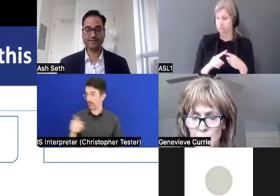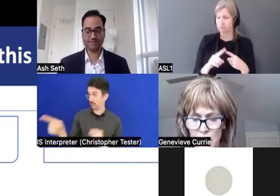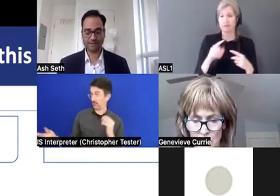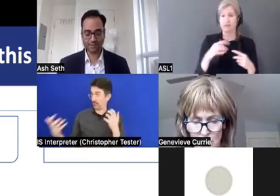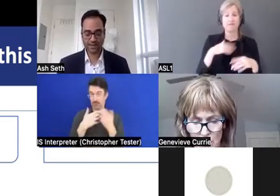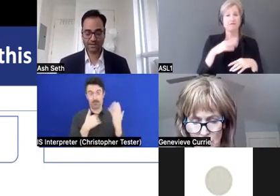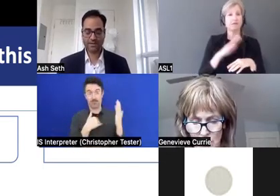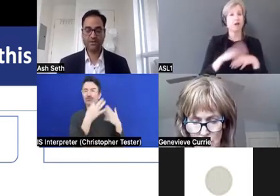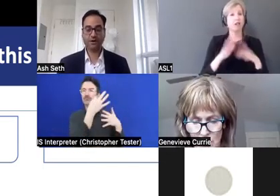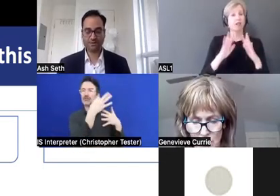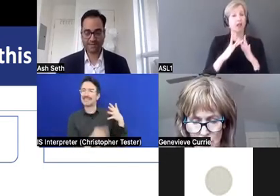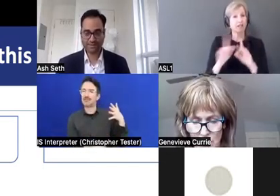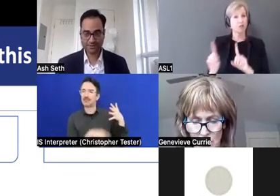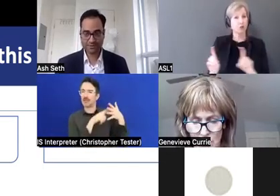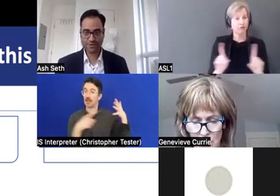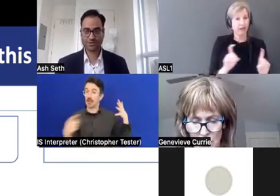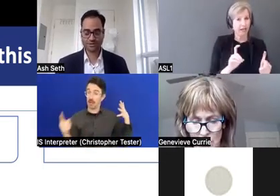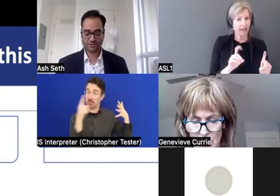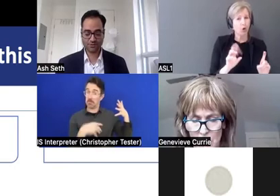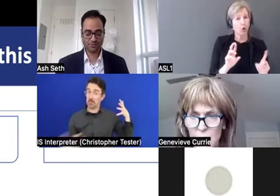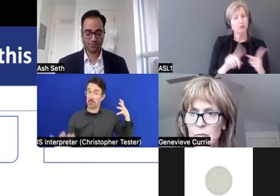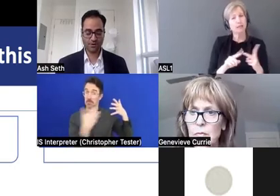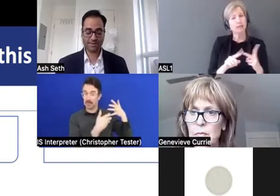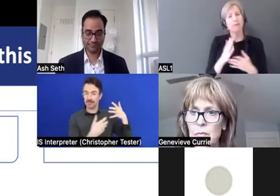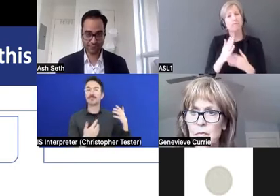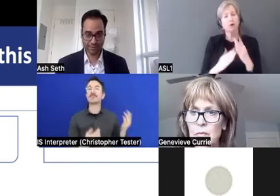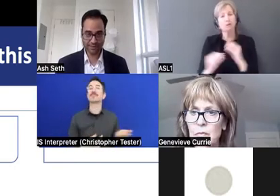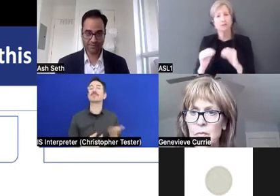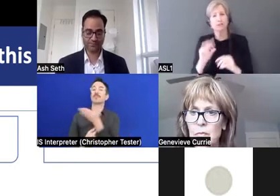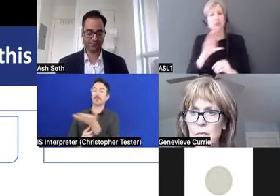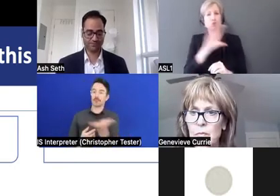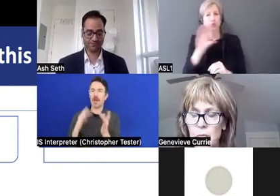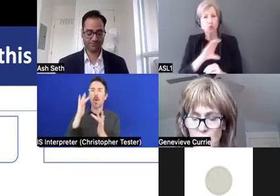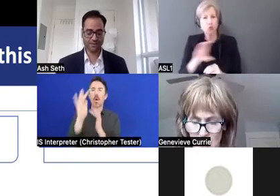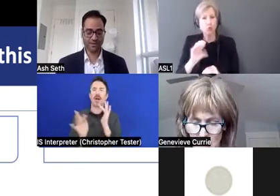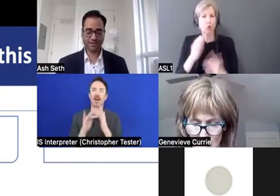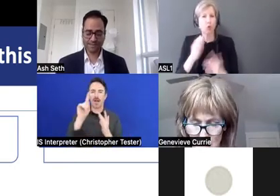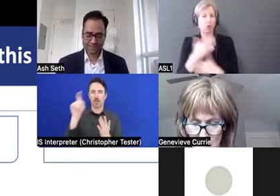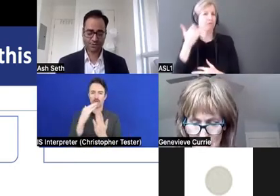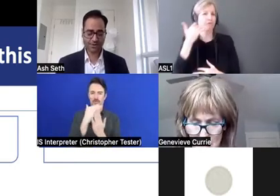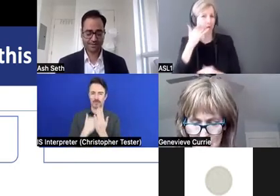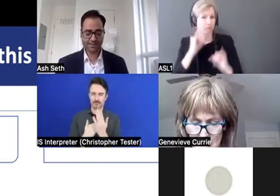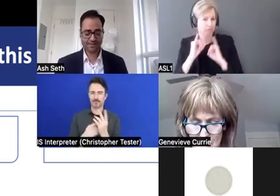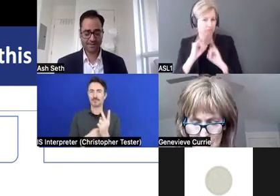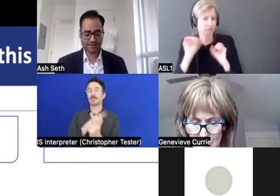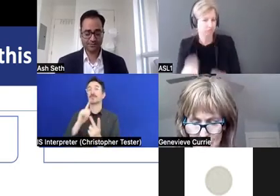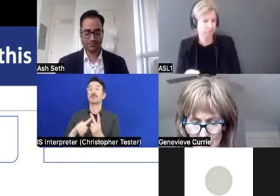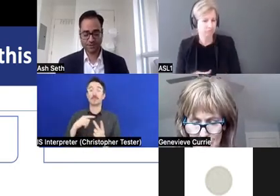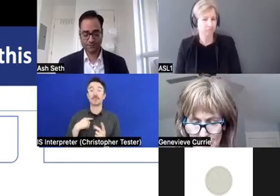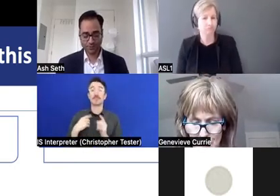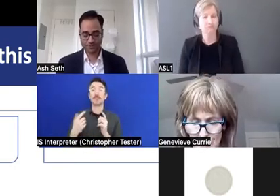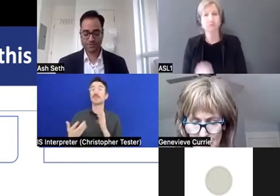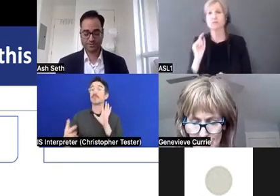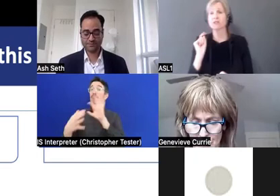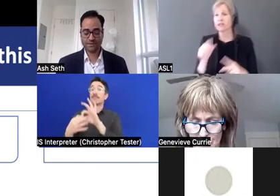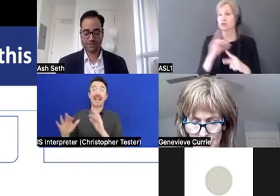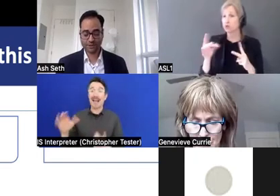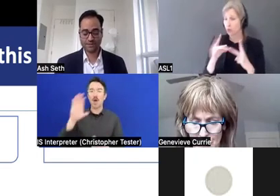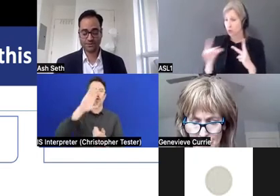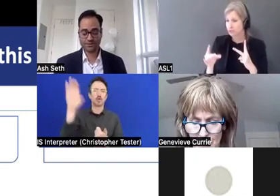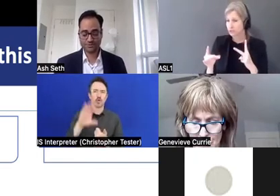online survey or semi-structured Zoom or telephonic interviews. This choice in the interview approaches